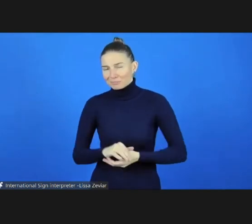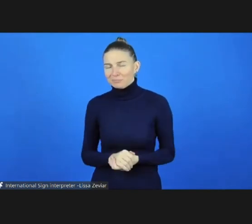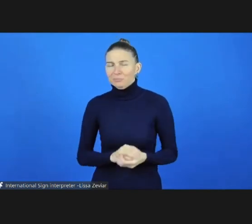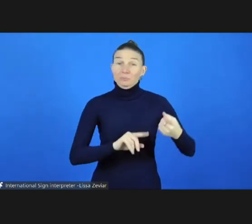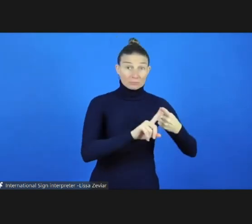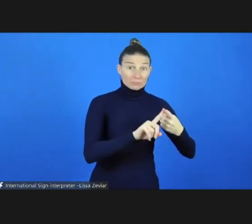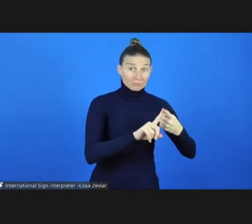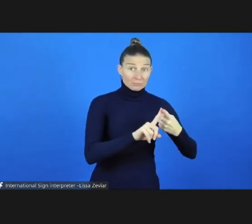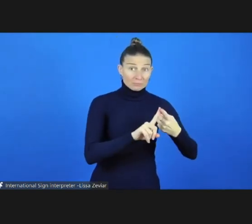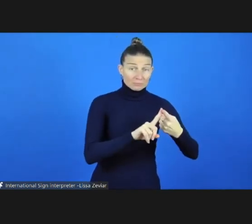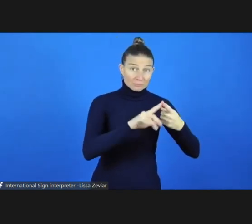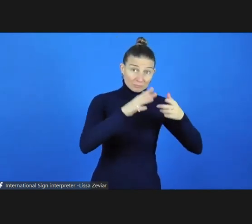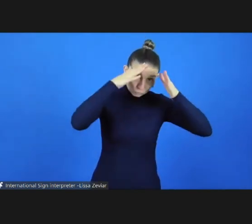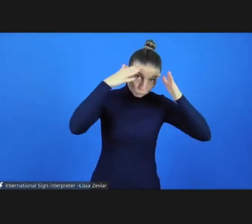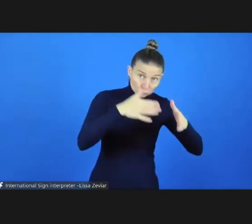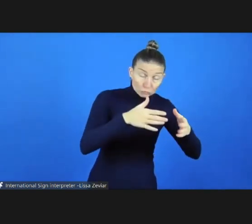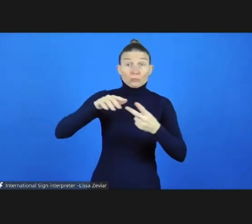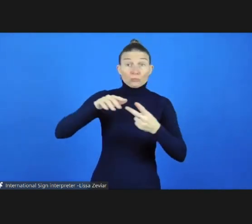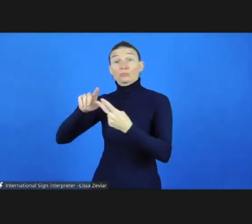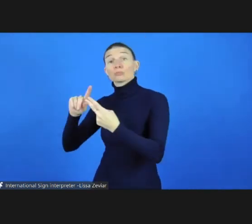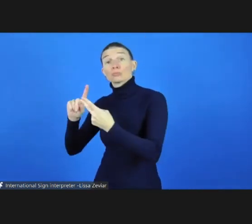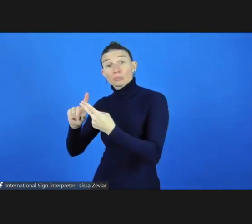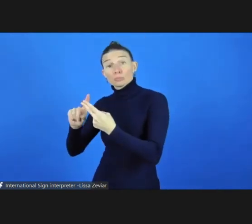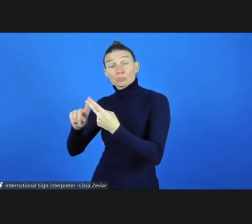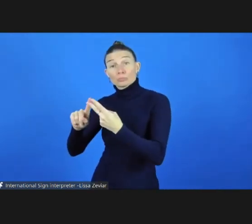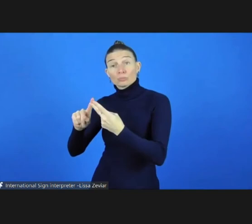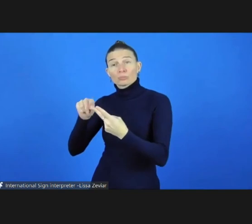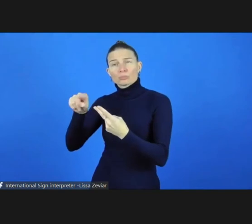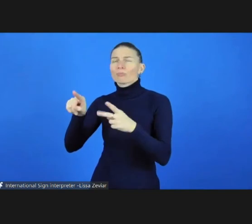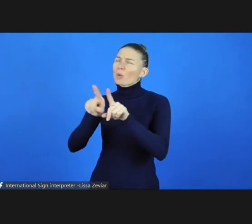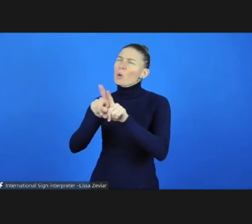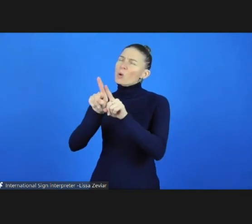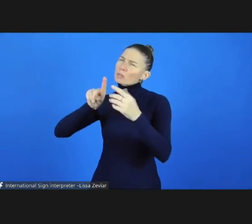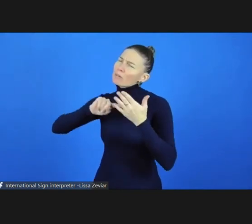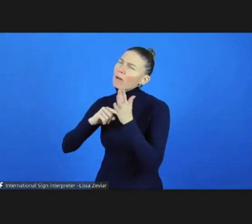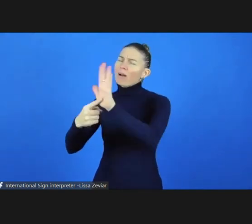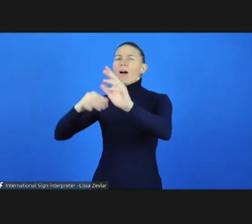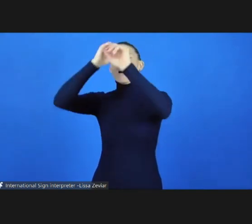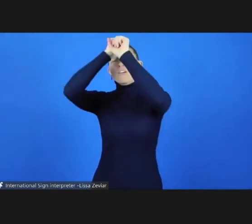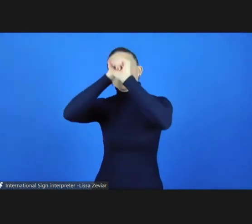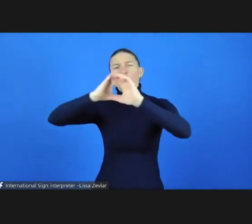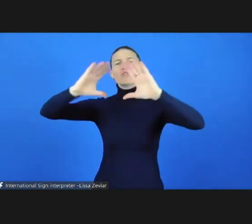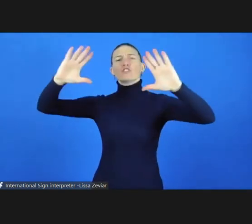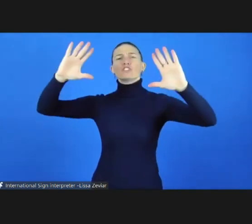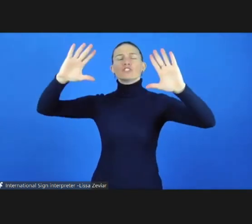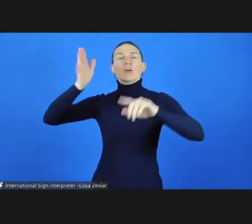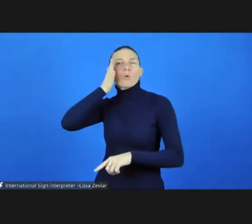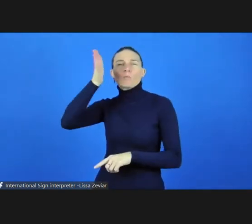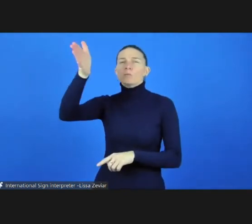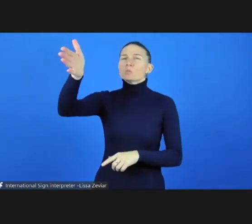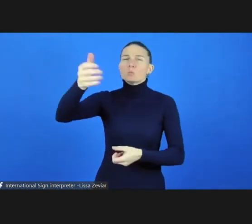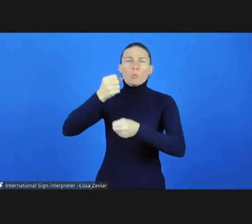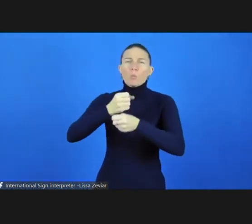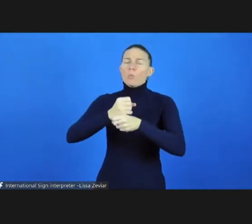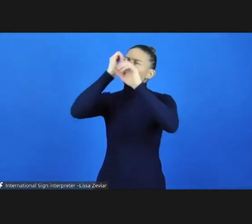like to focus on is to set out a vision for what the future of work looks like, a